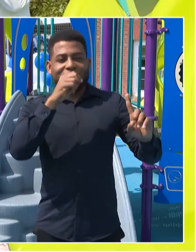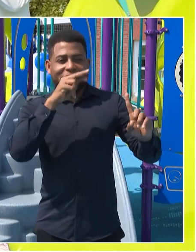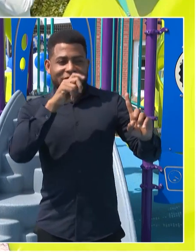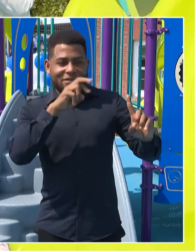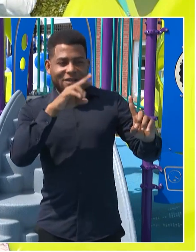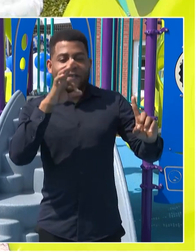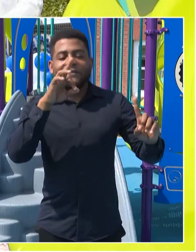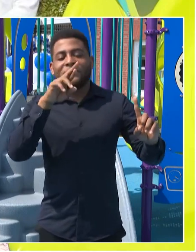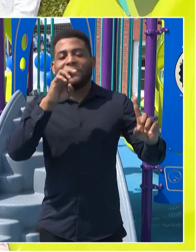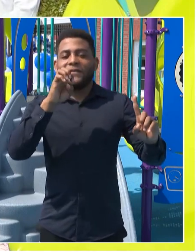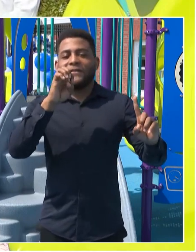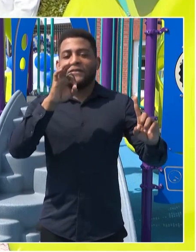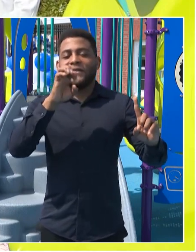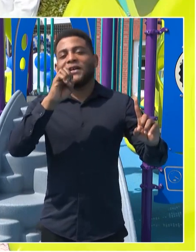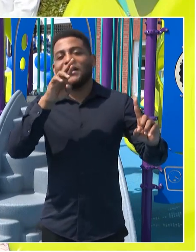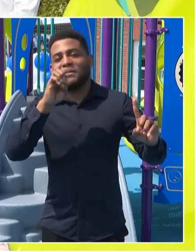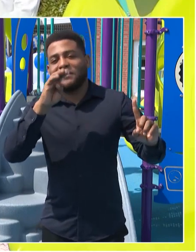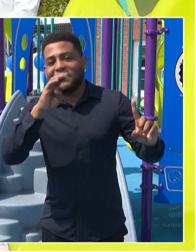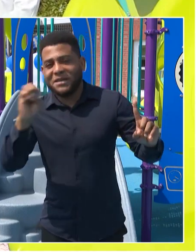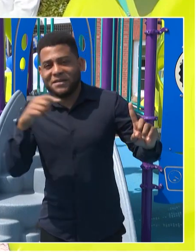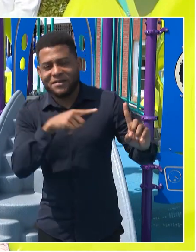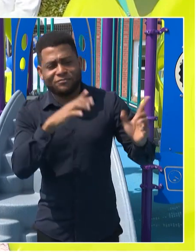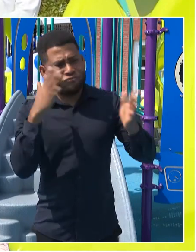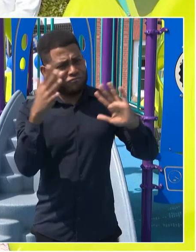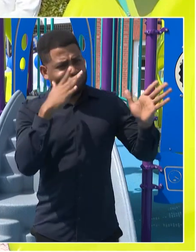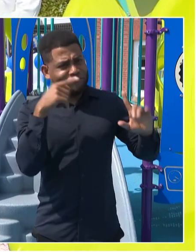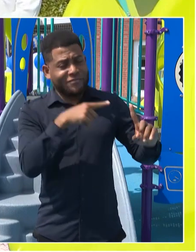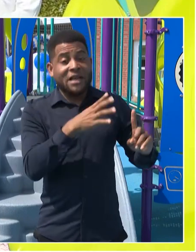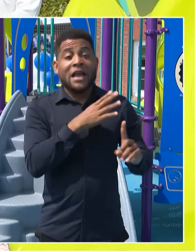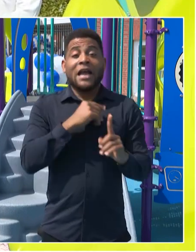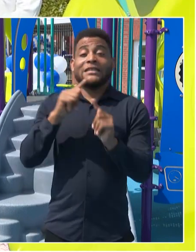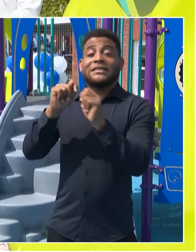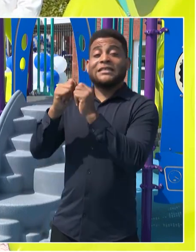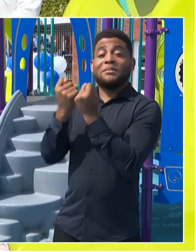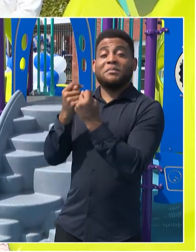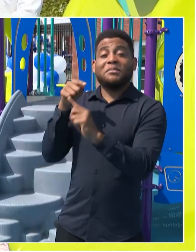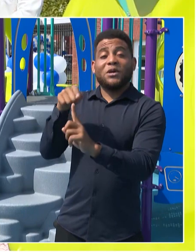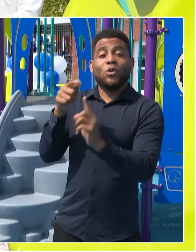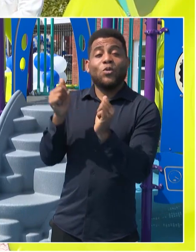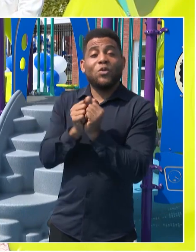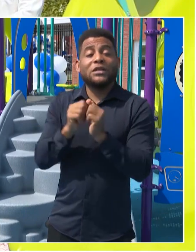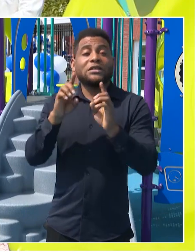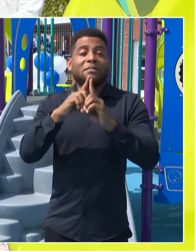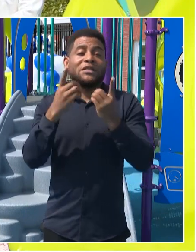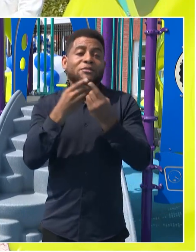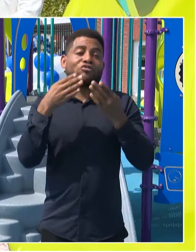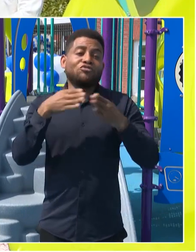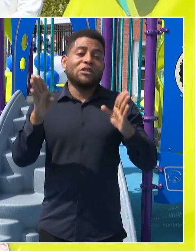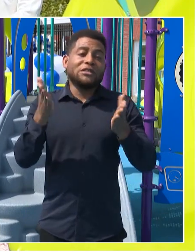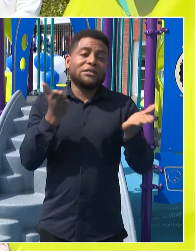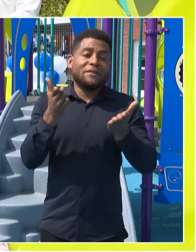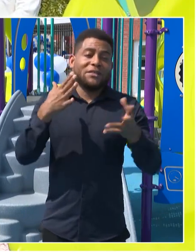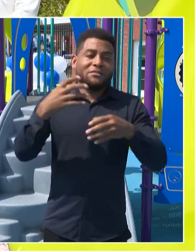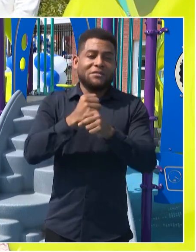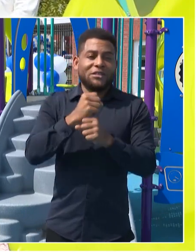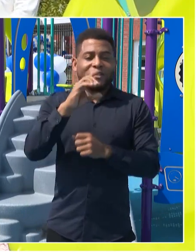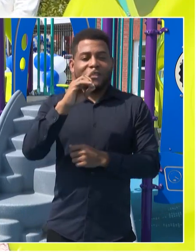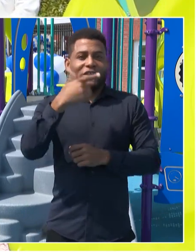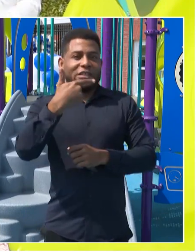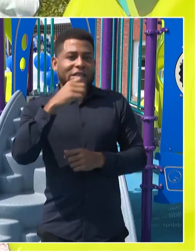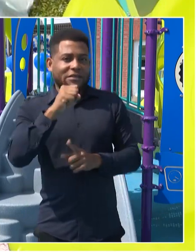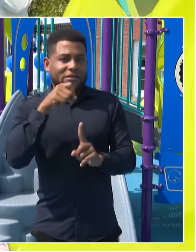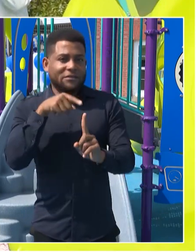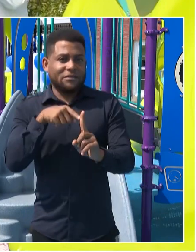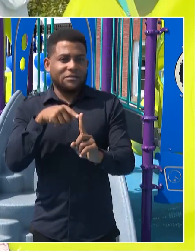And I'm also grateful for our team at DGS, which is the real estate arm of the DC government. So thanks to Delano Hunter and